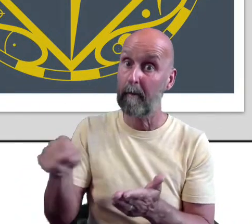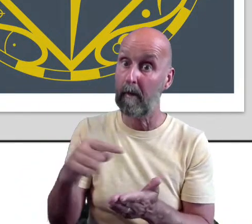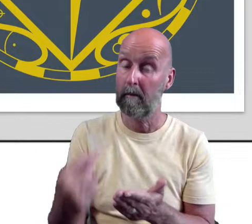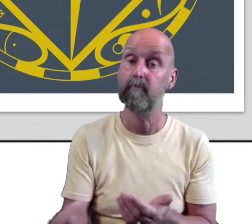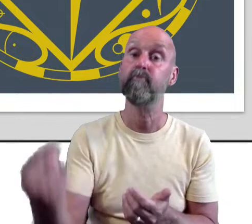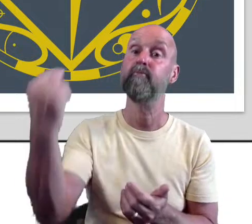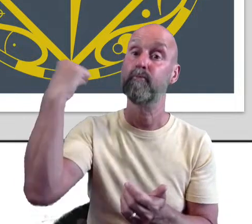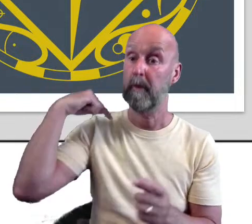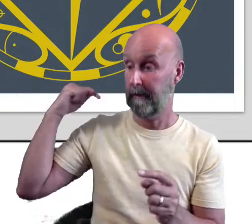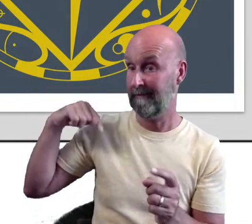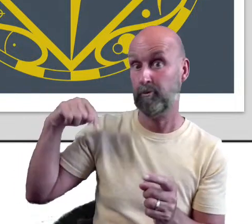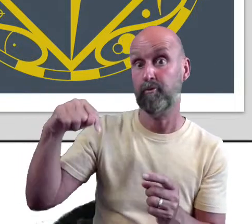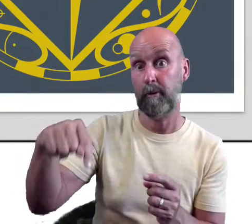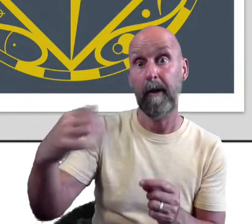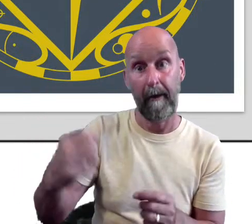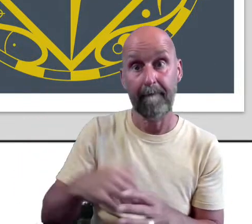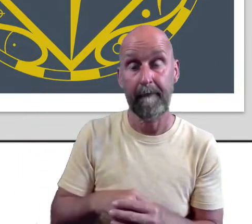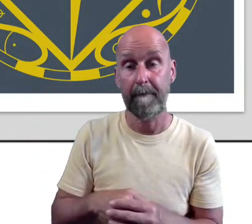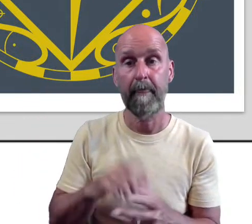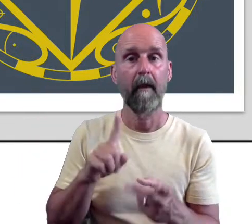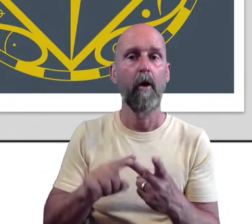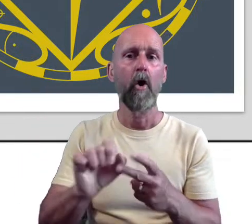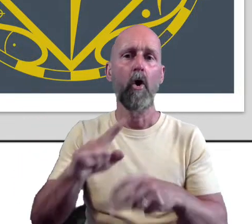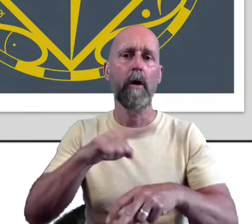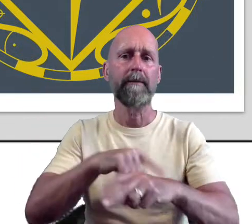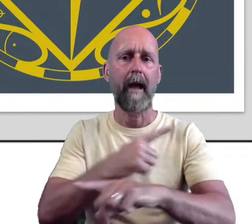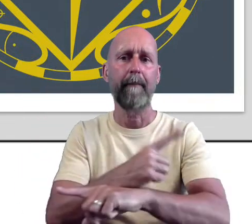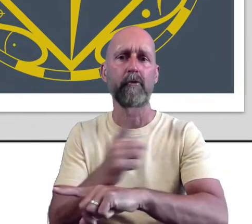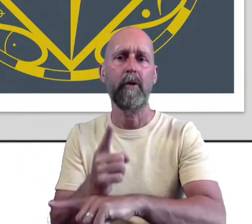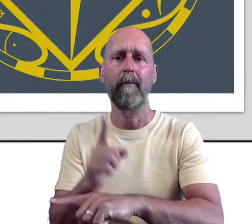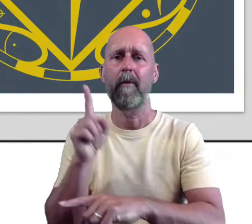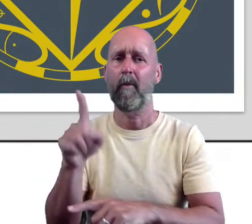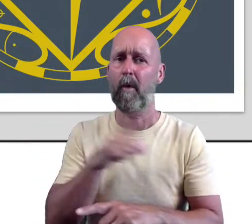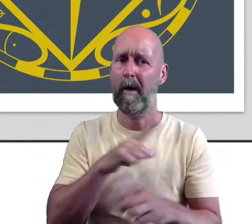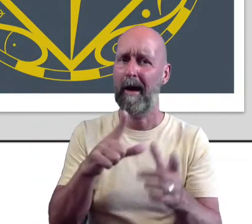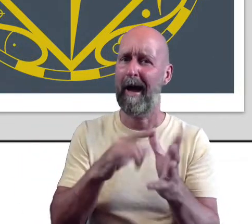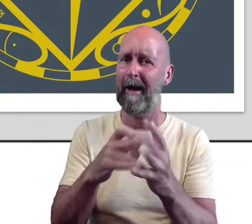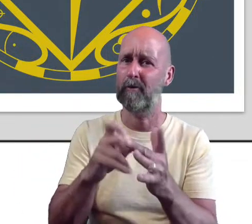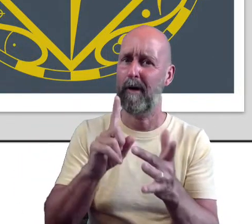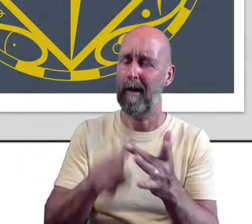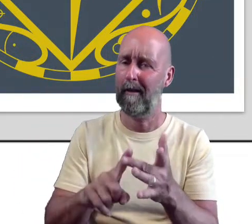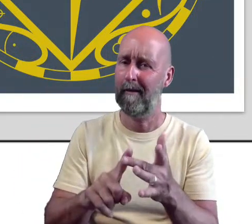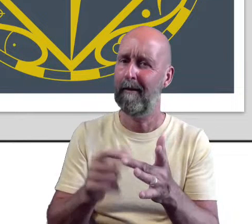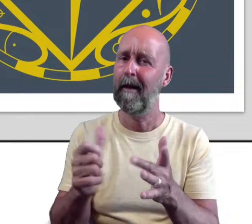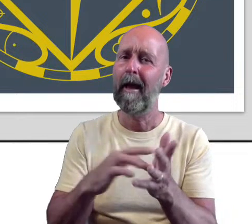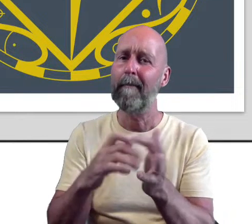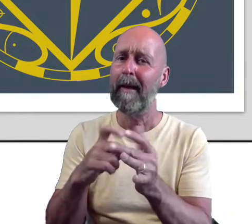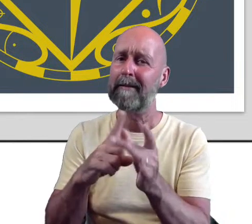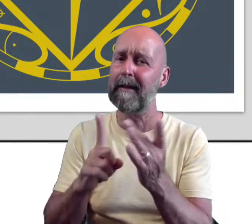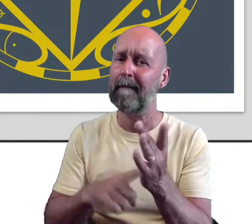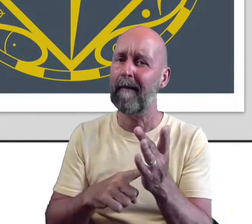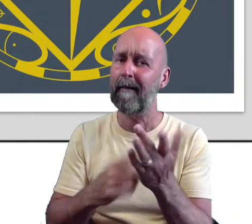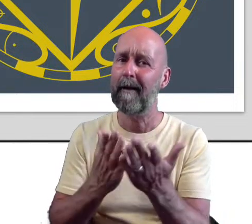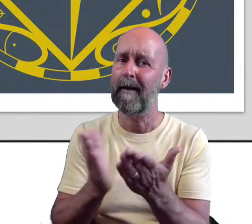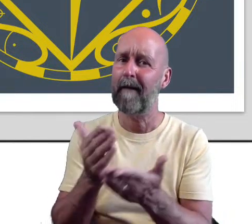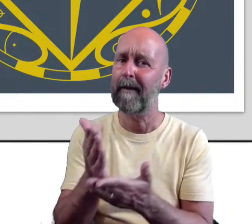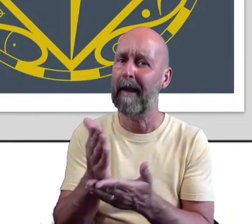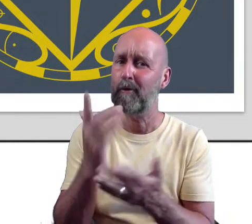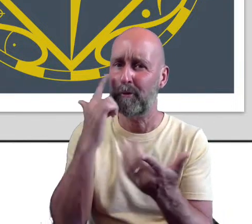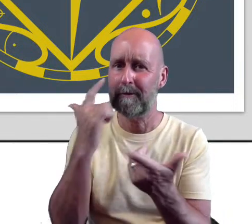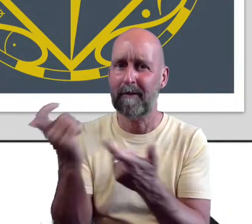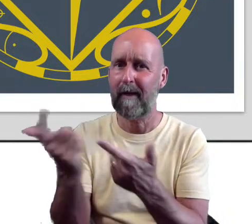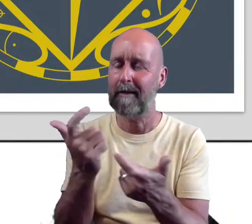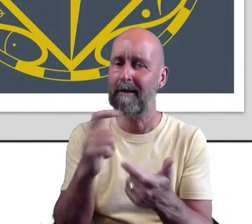history. But also her time machine was an astrolabe, which is a medieval navigation device. And if you Google